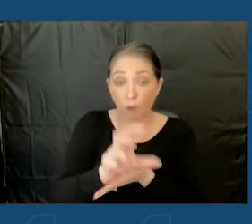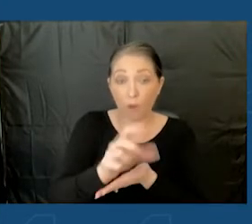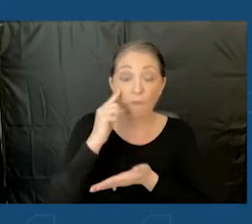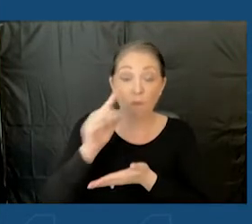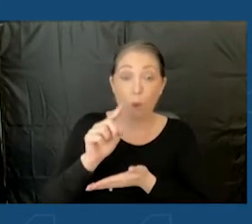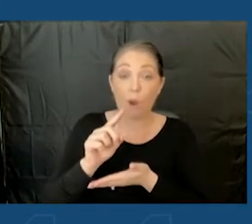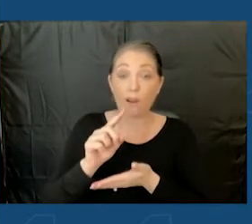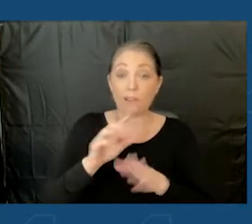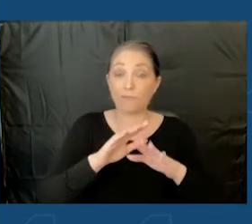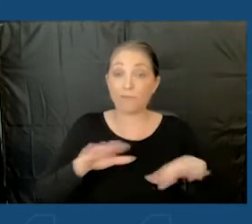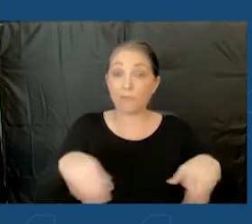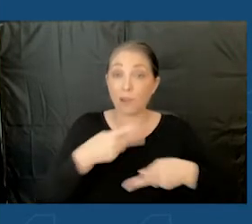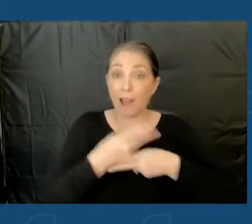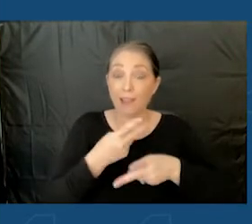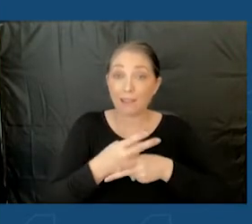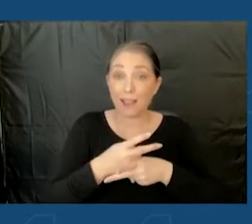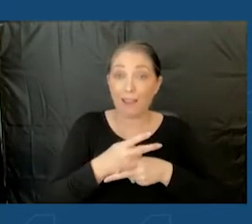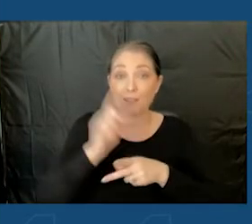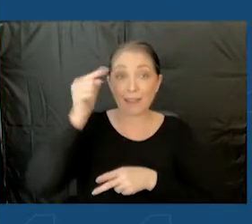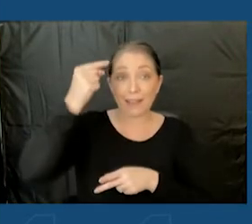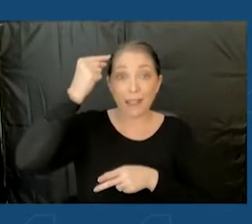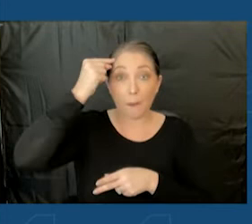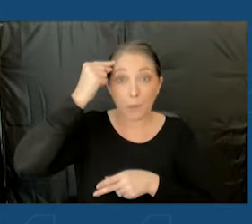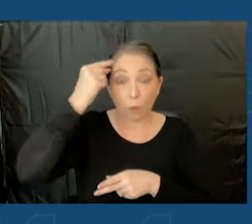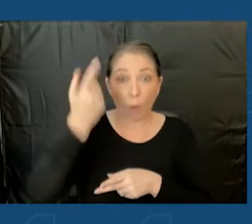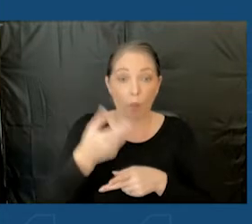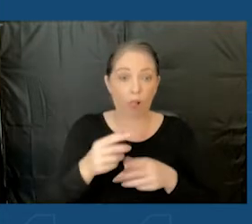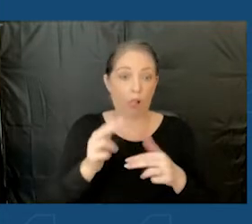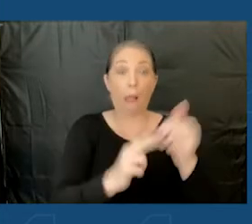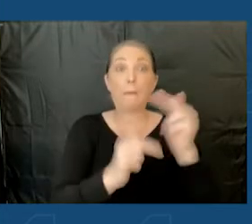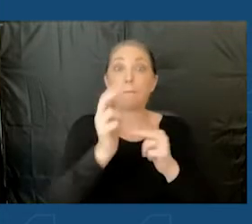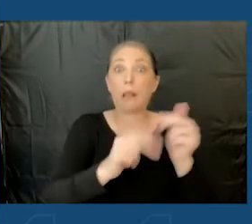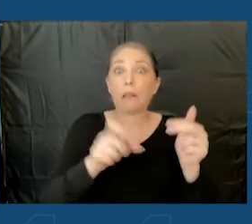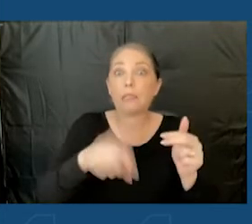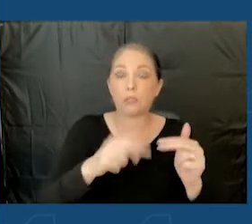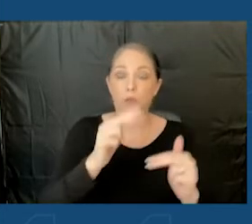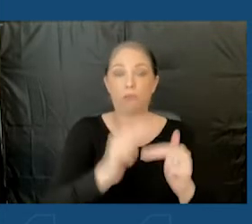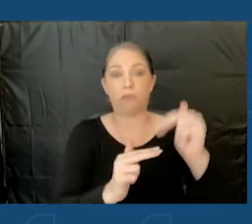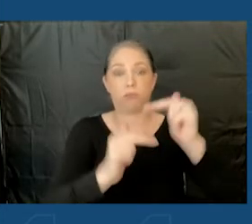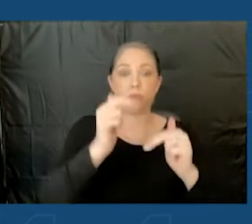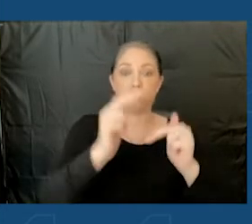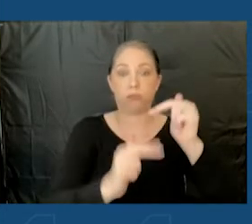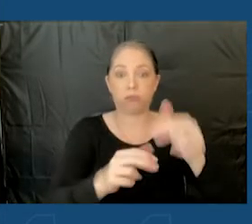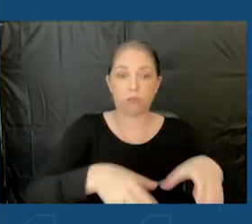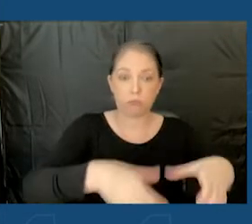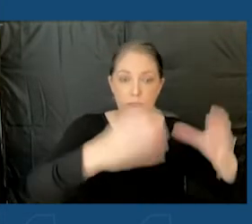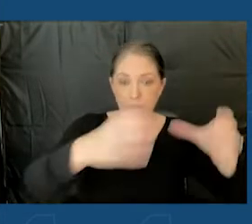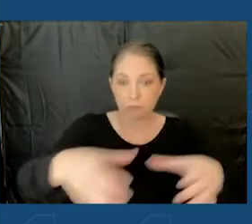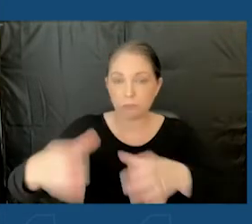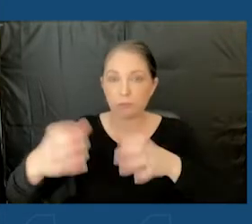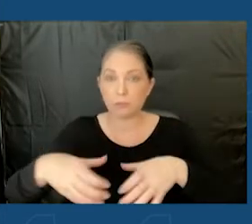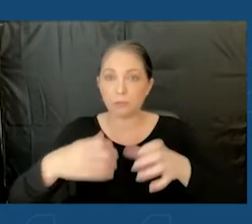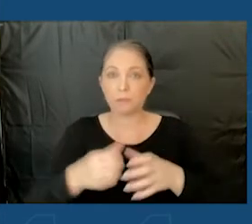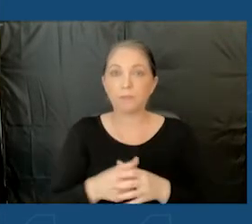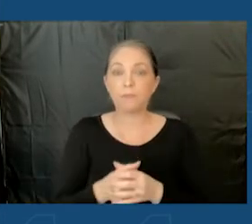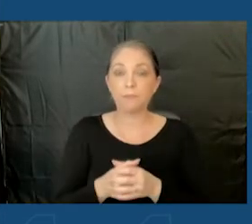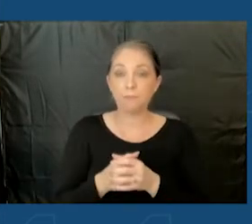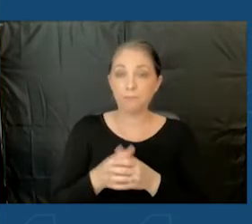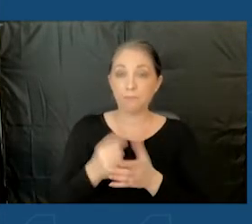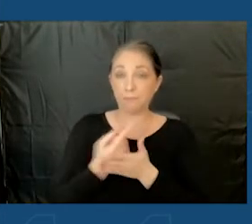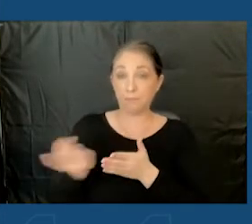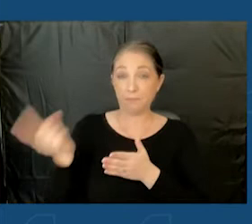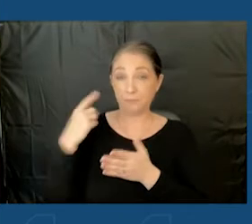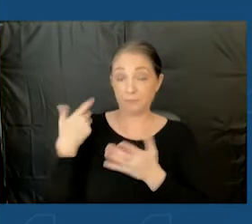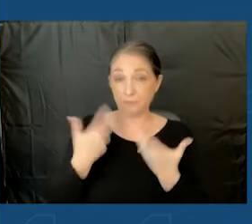The design, the construction, the furnishing, all these equipment expenses. And last month we announced the second tranche of grants to go